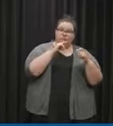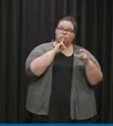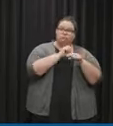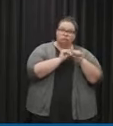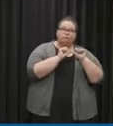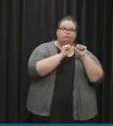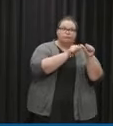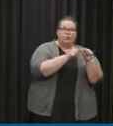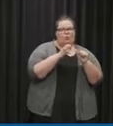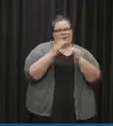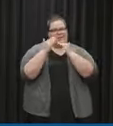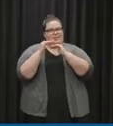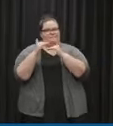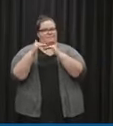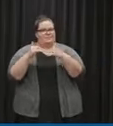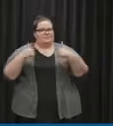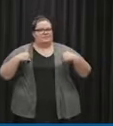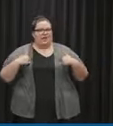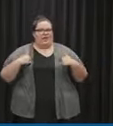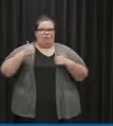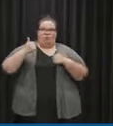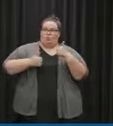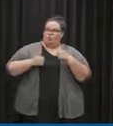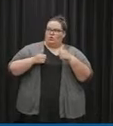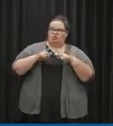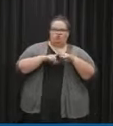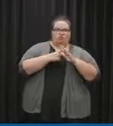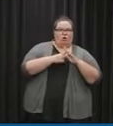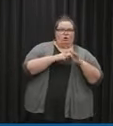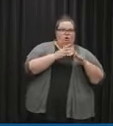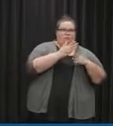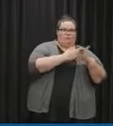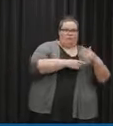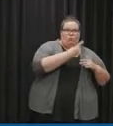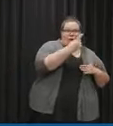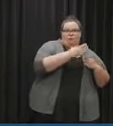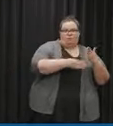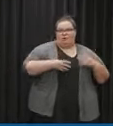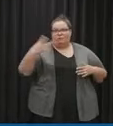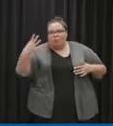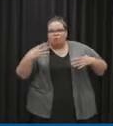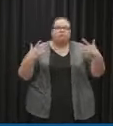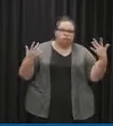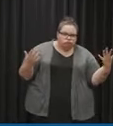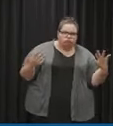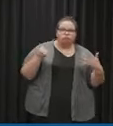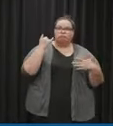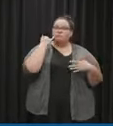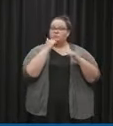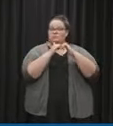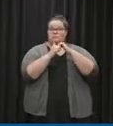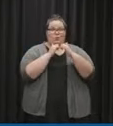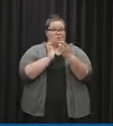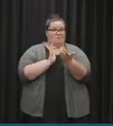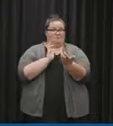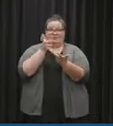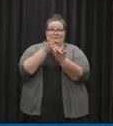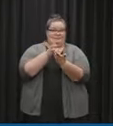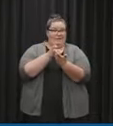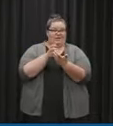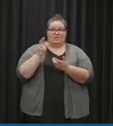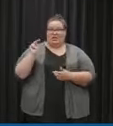going ahead with restrictions and which particular phase that they're going to be in according to that. If there's a sport that does not fall